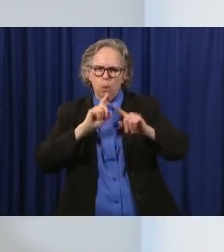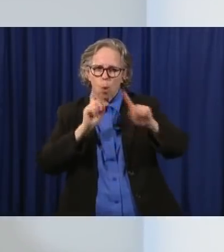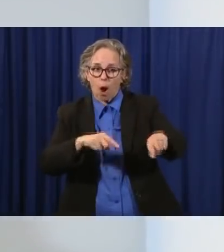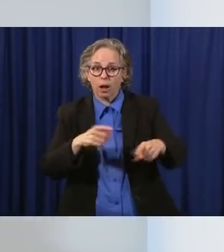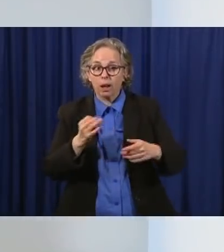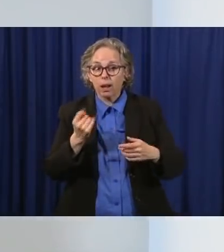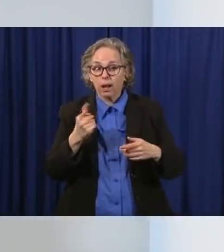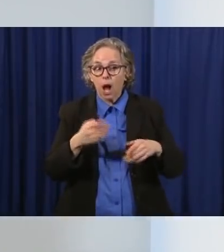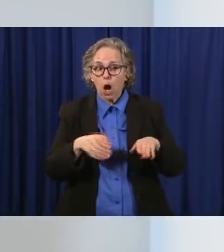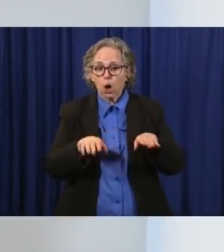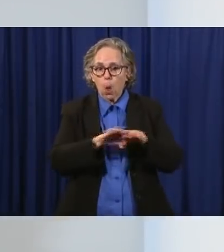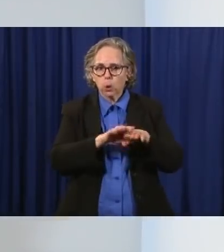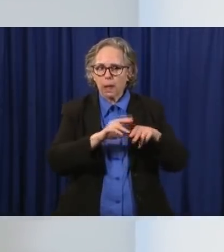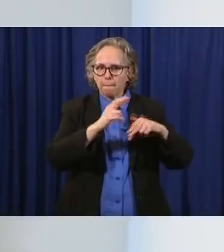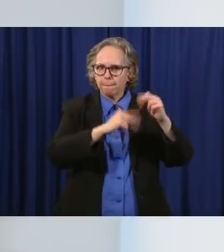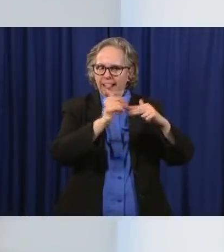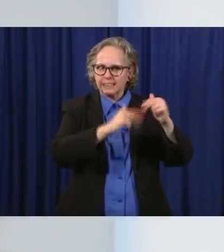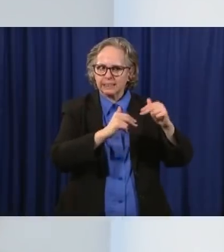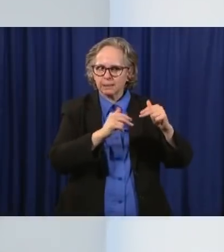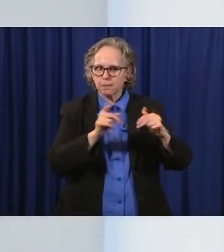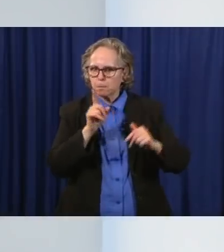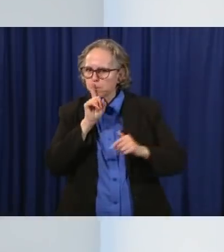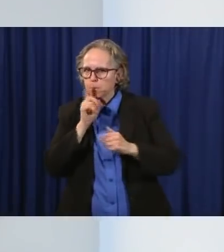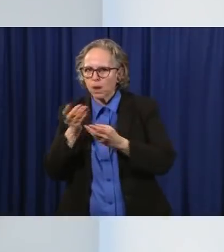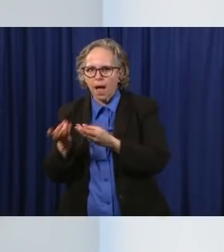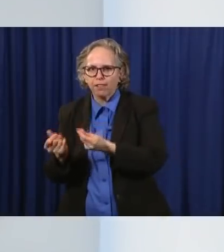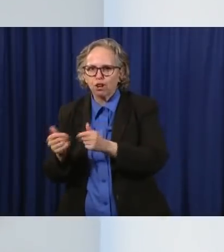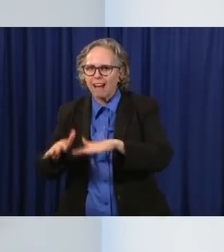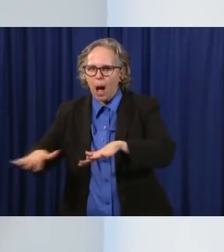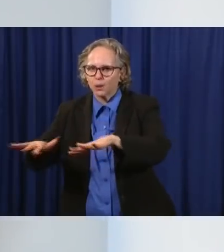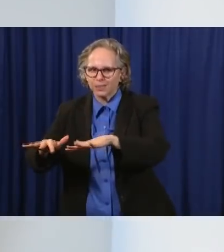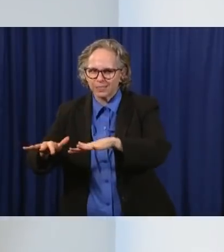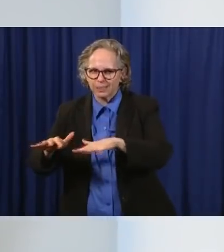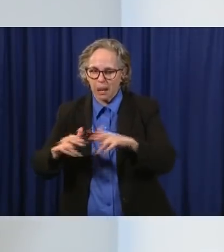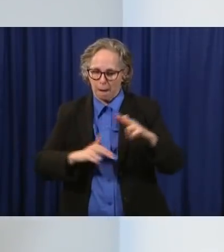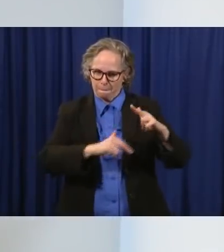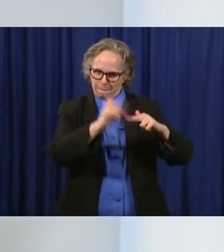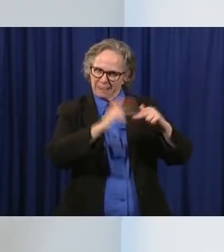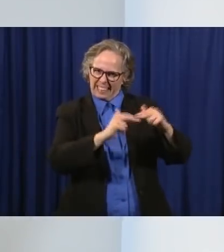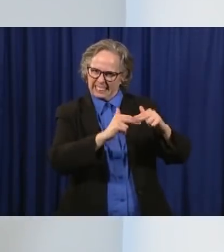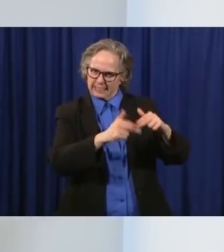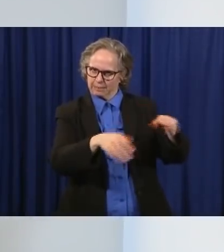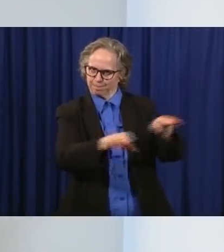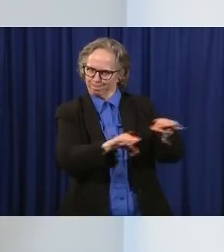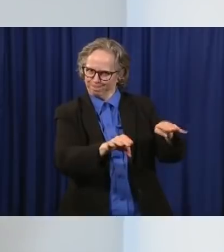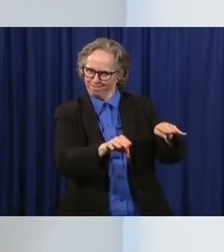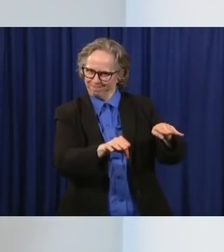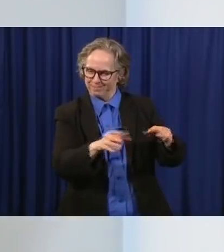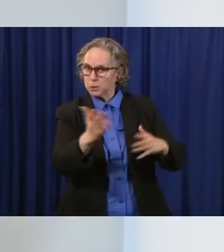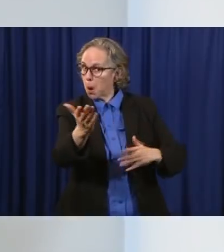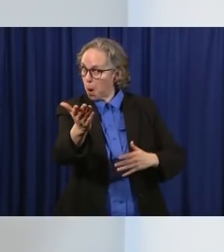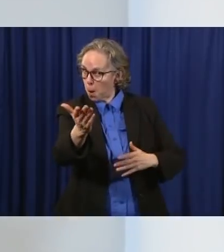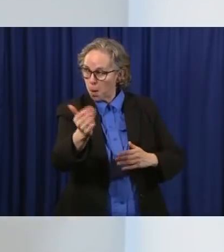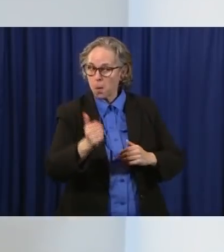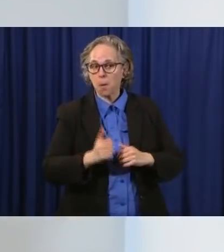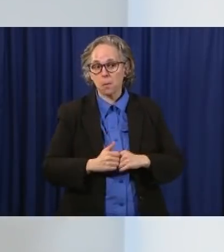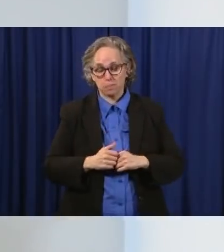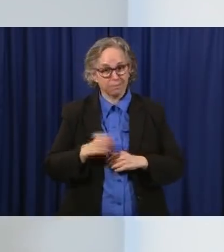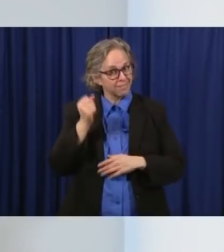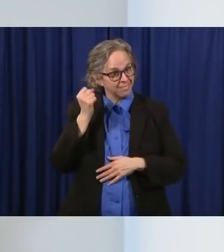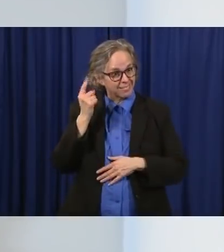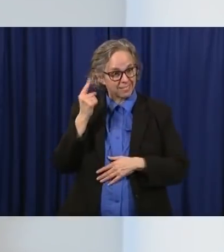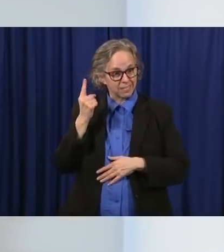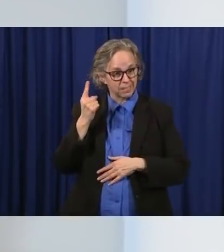not technically closed in the order, but that is up. But much of this will be open to the local